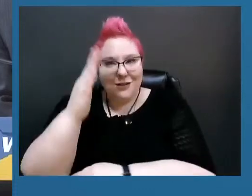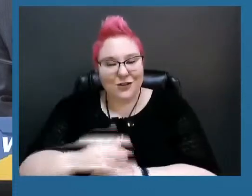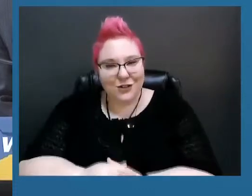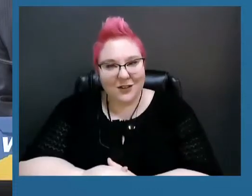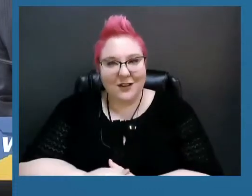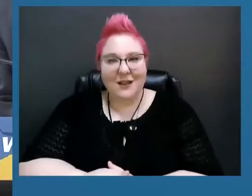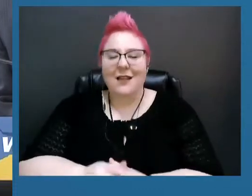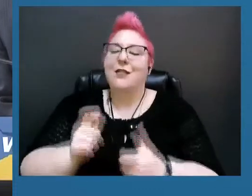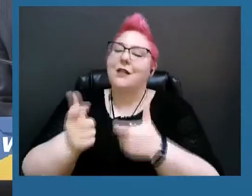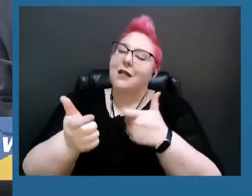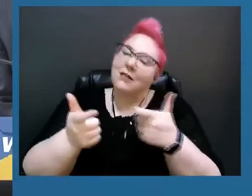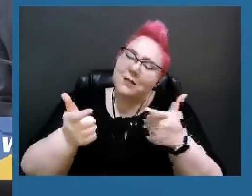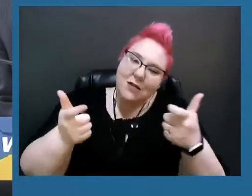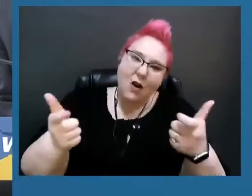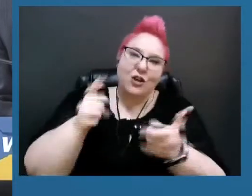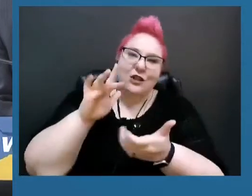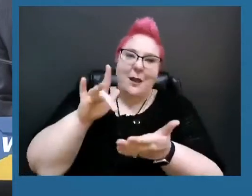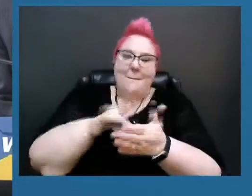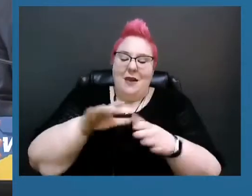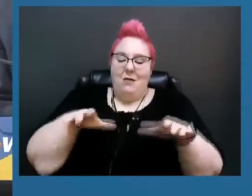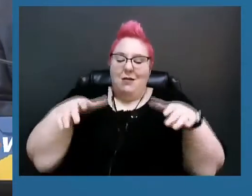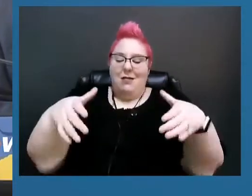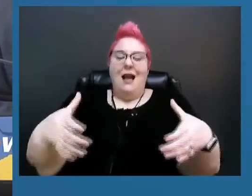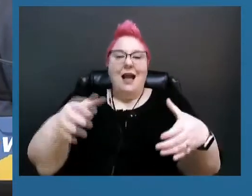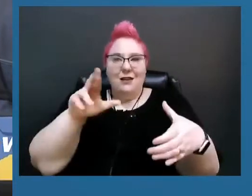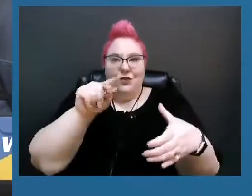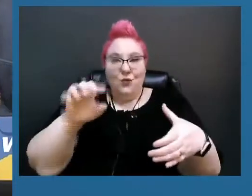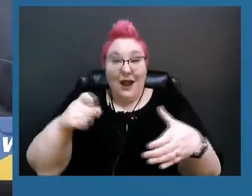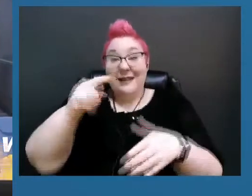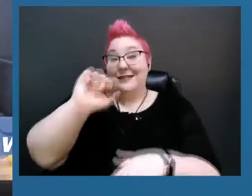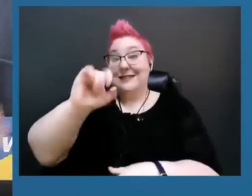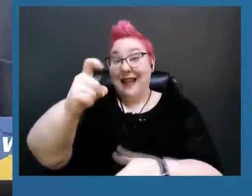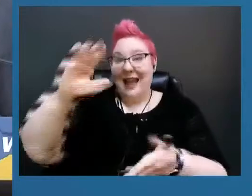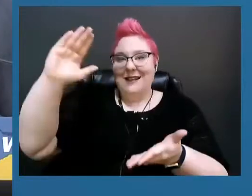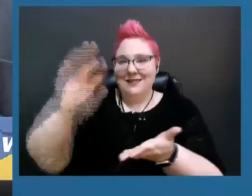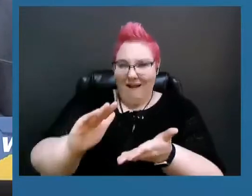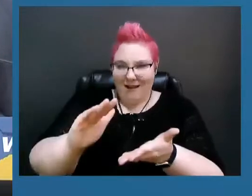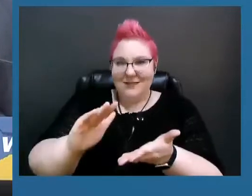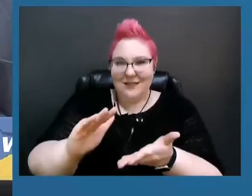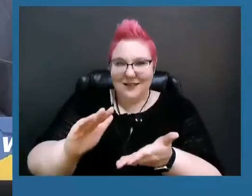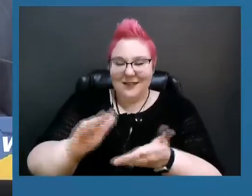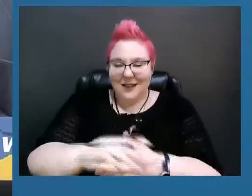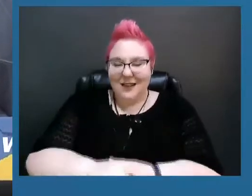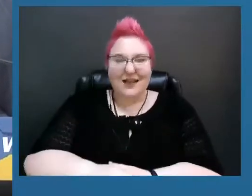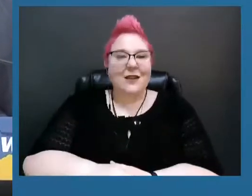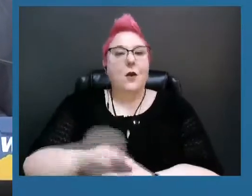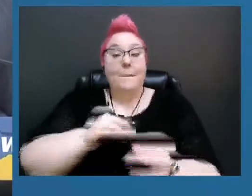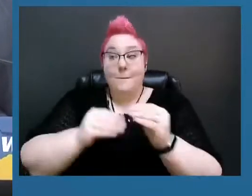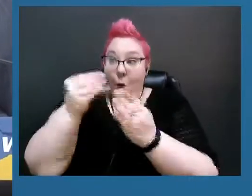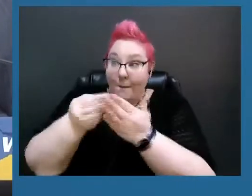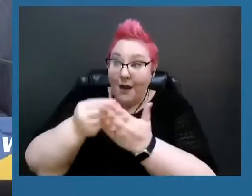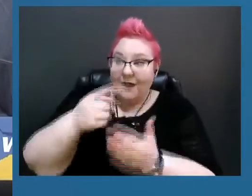middle-class rate tax cut in 70 years. More money for our middle-class workers who are